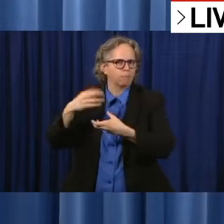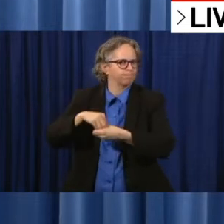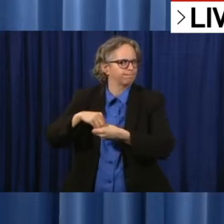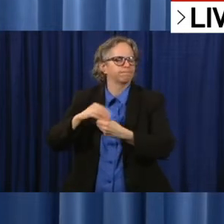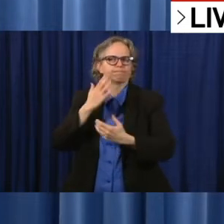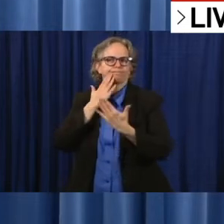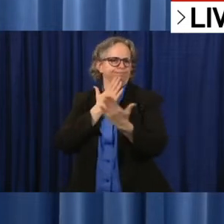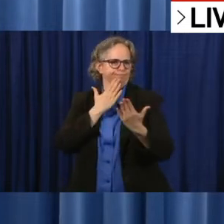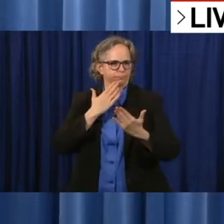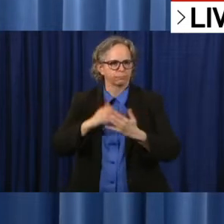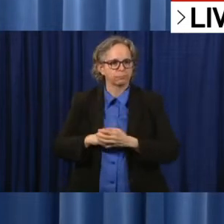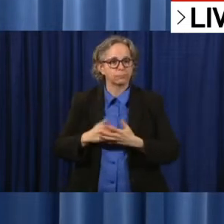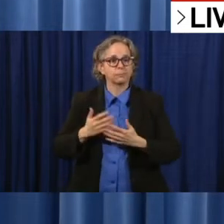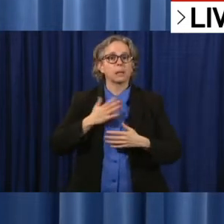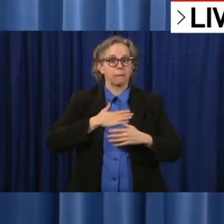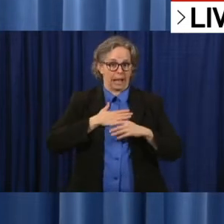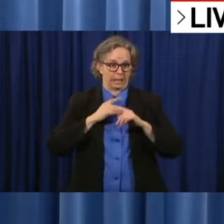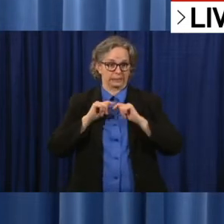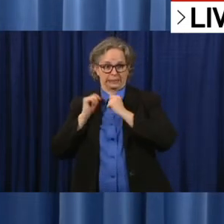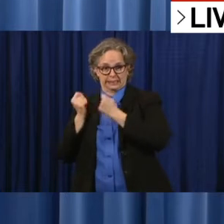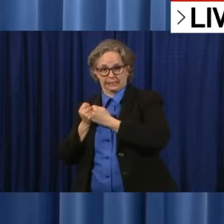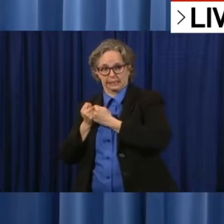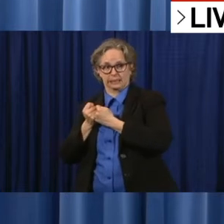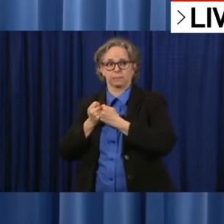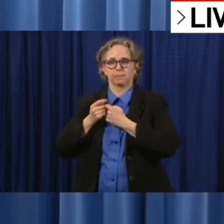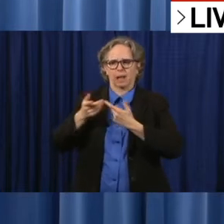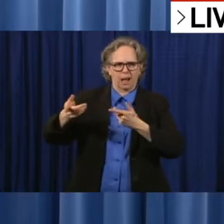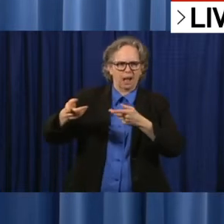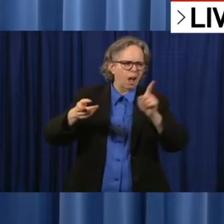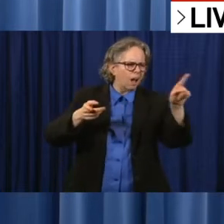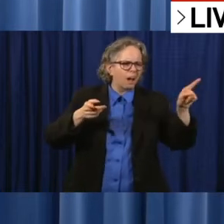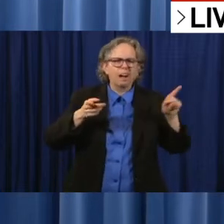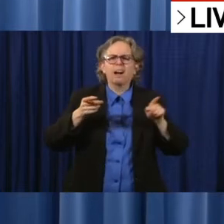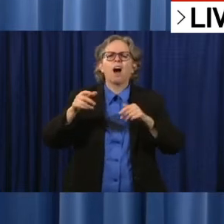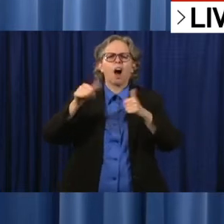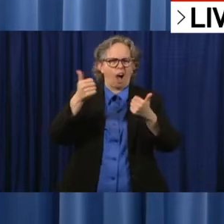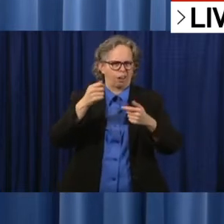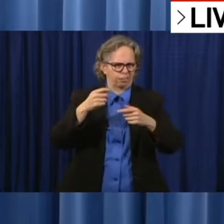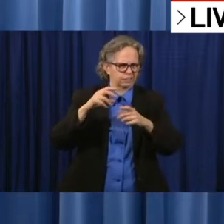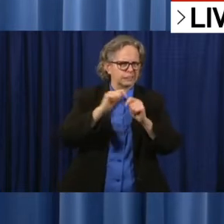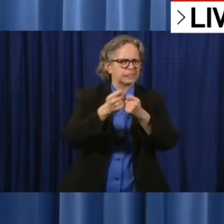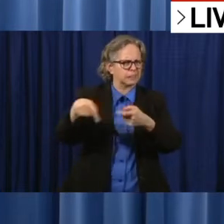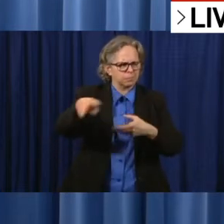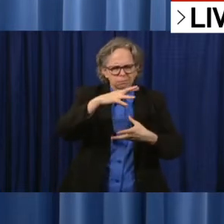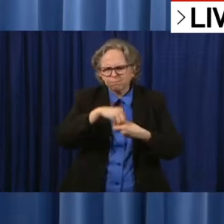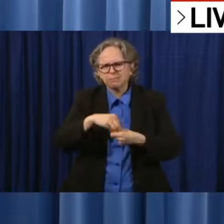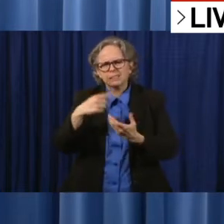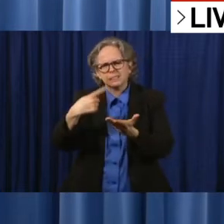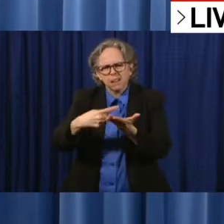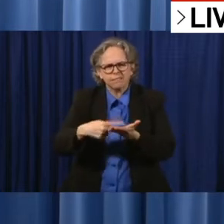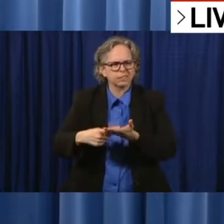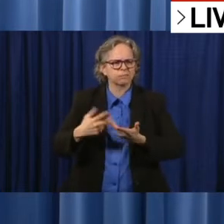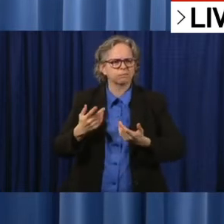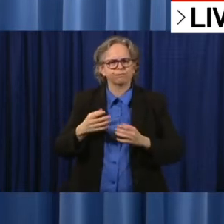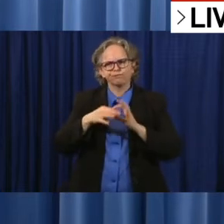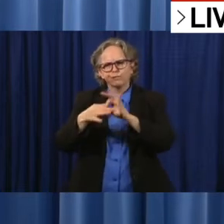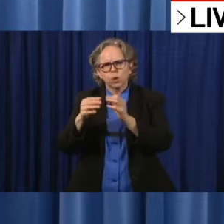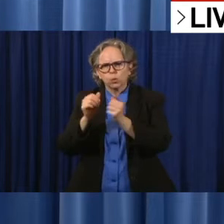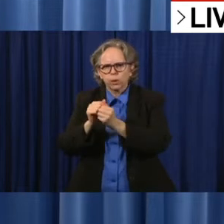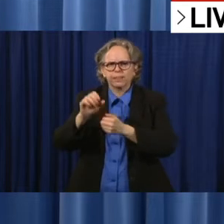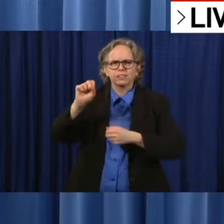I have had several conversations this weekend about the strike force and recommendations,